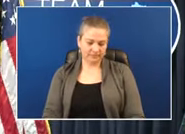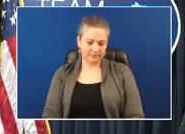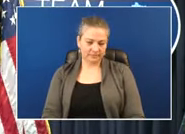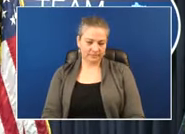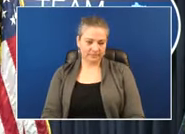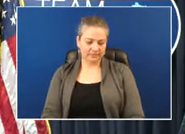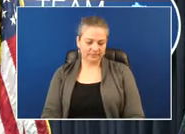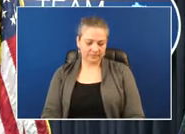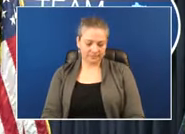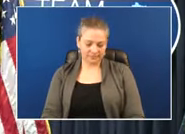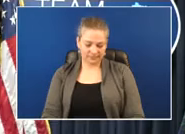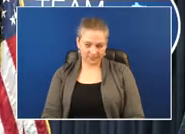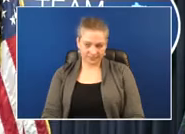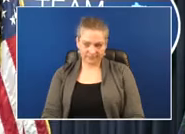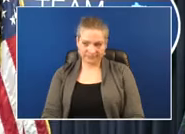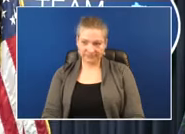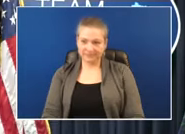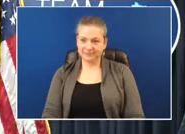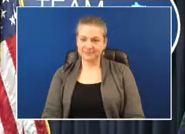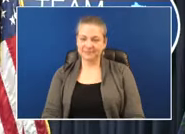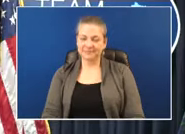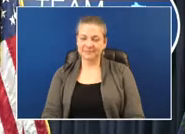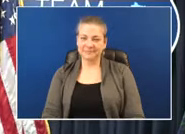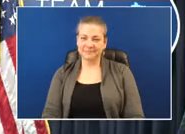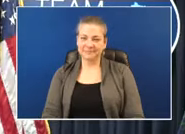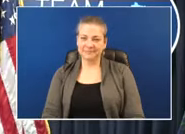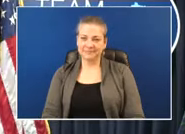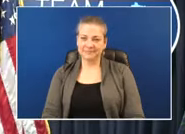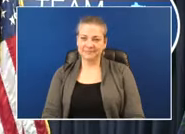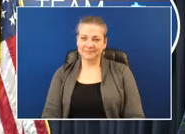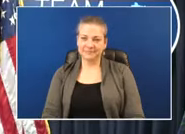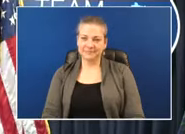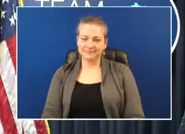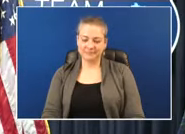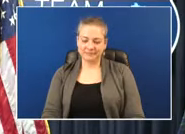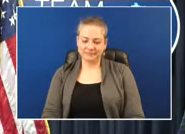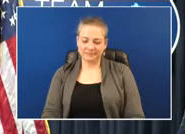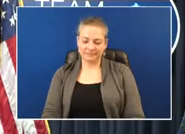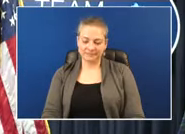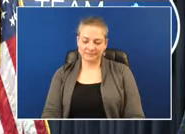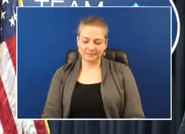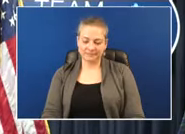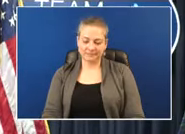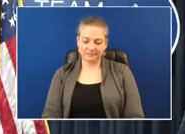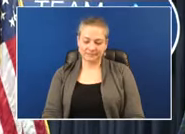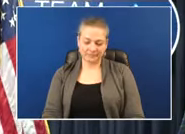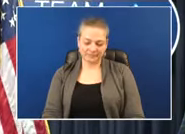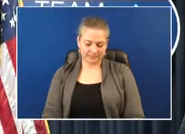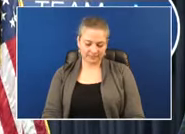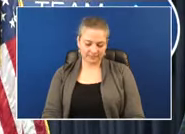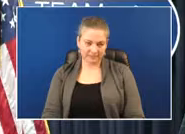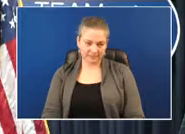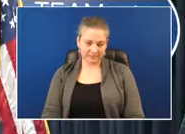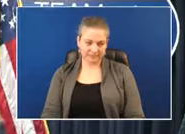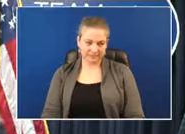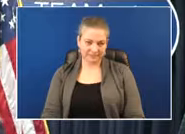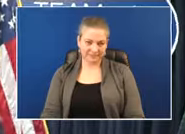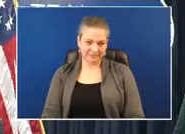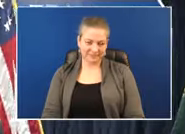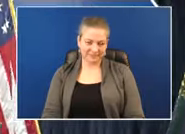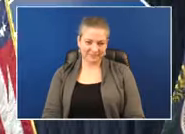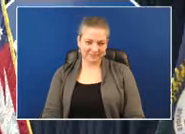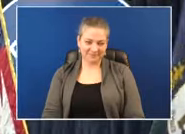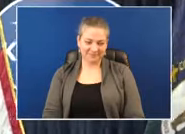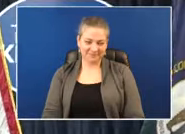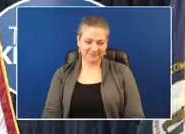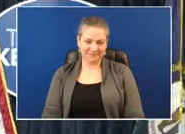Mm-hmm. Congratulations. Wonderful. Thank